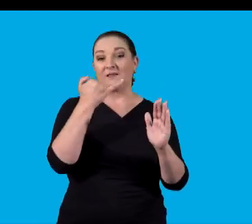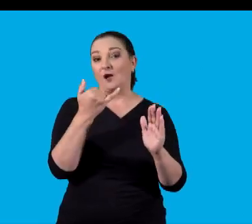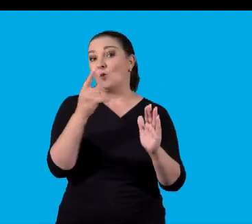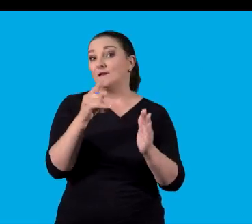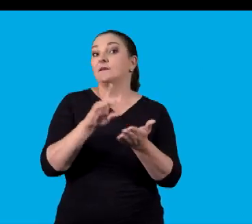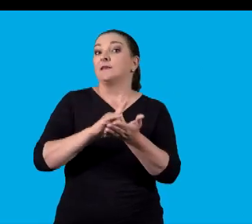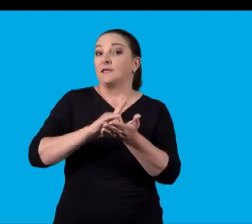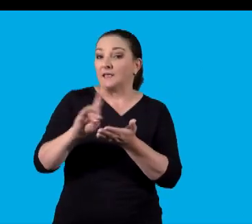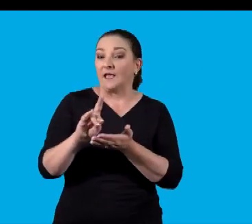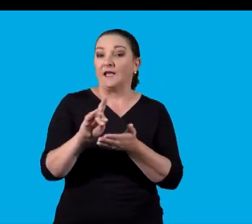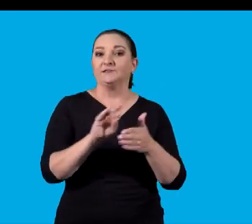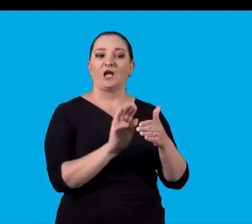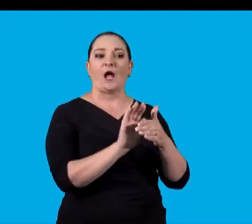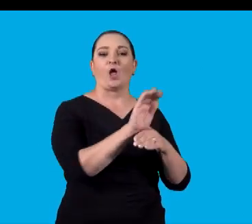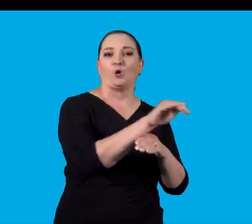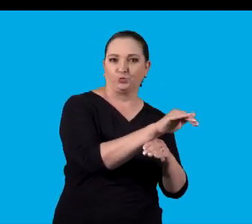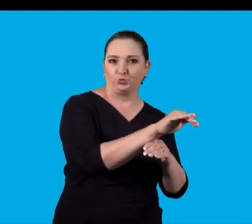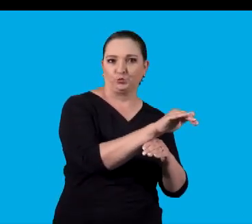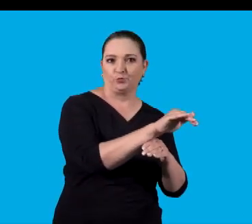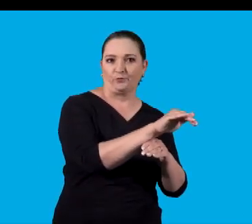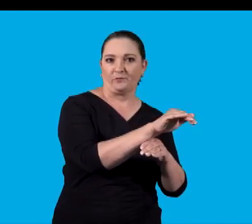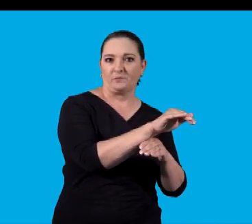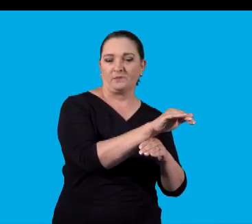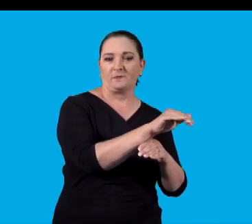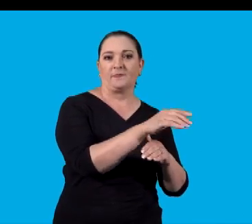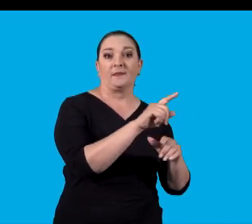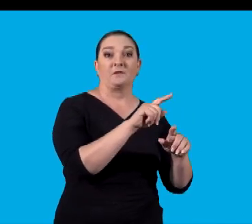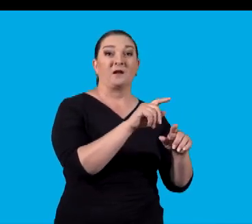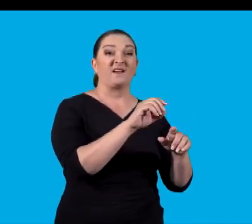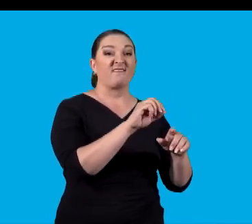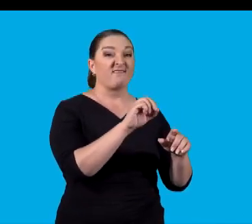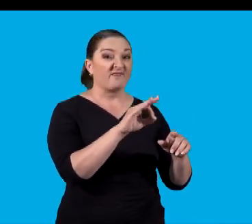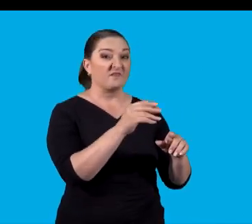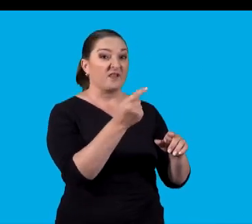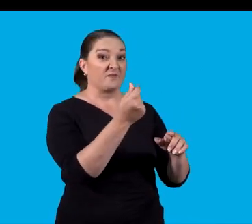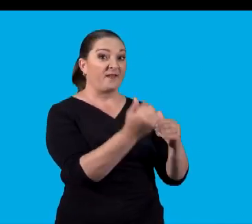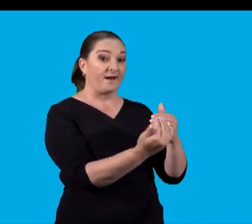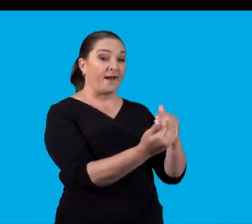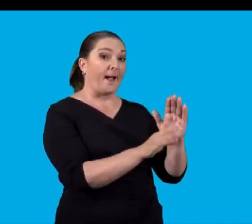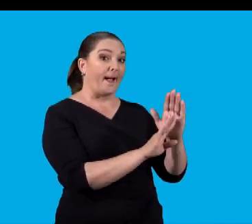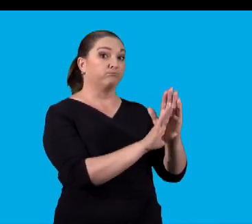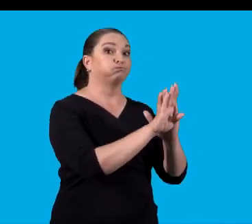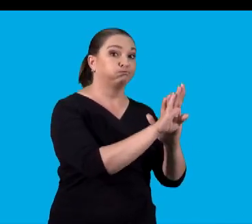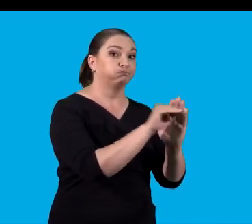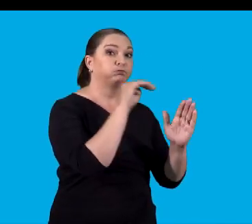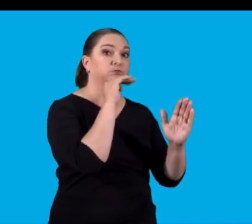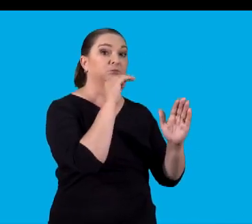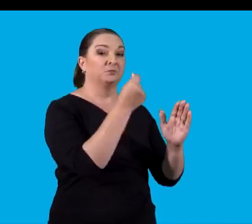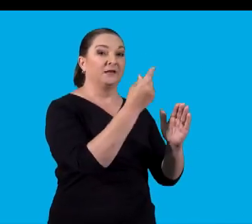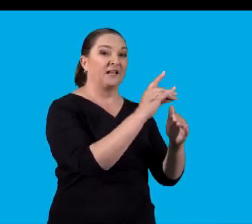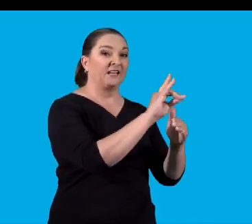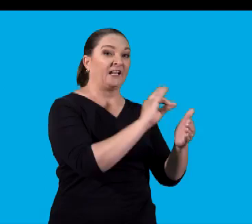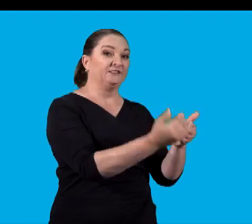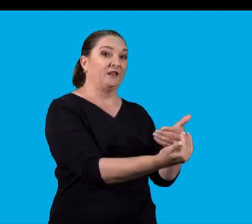outflow. That's an outflow. But an increase in the loan would have been a cash